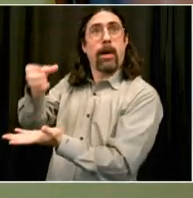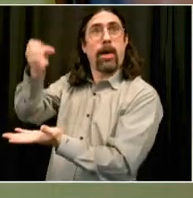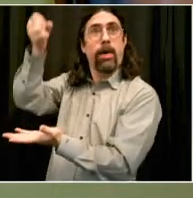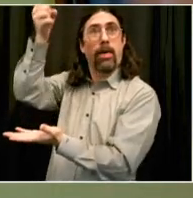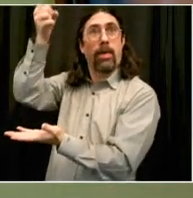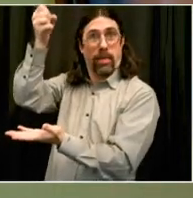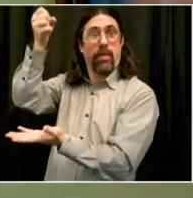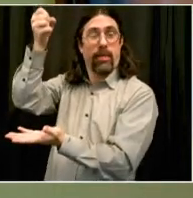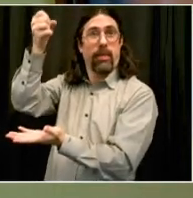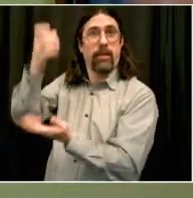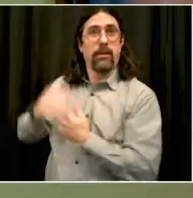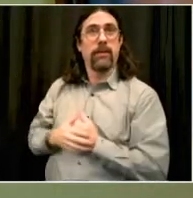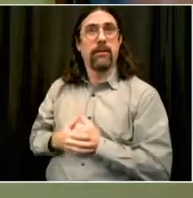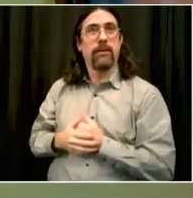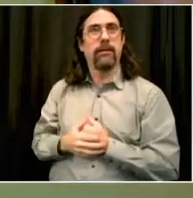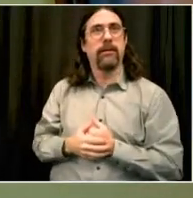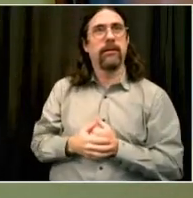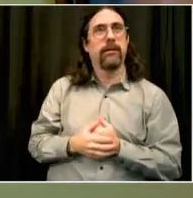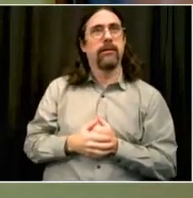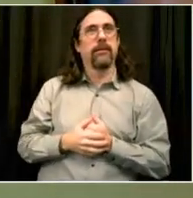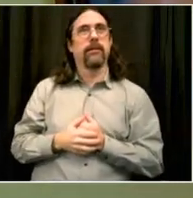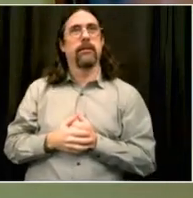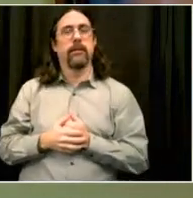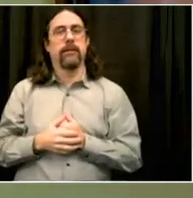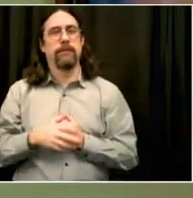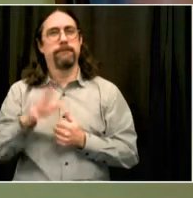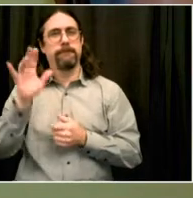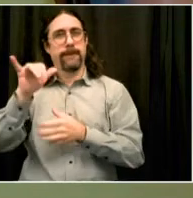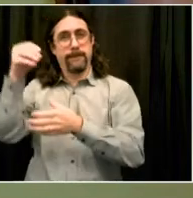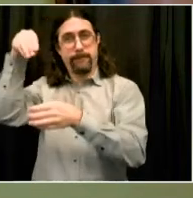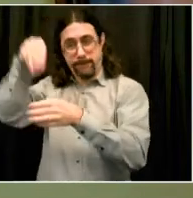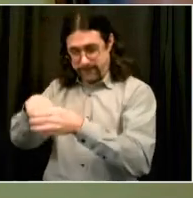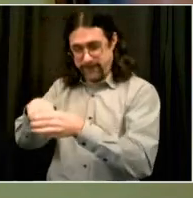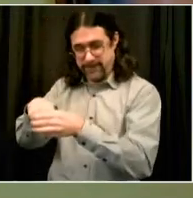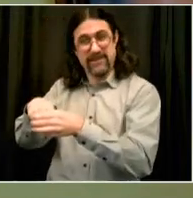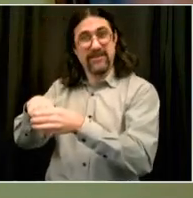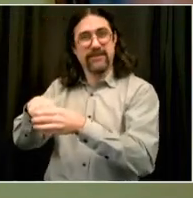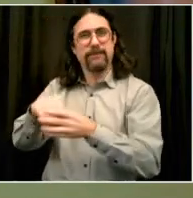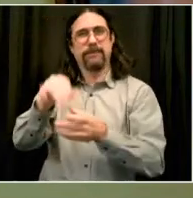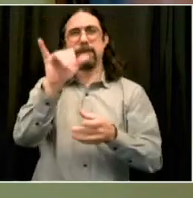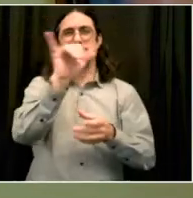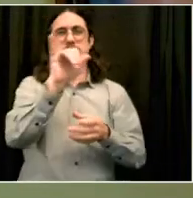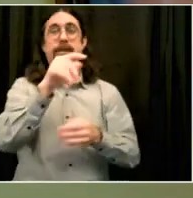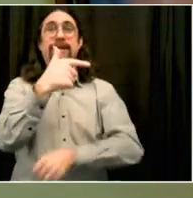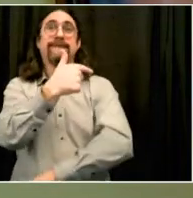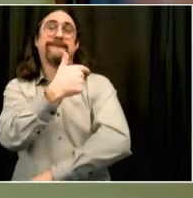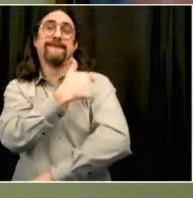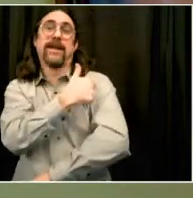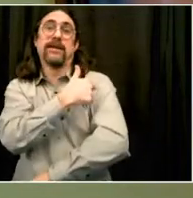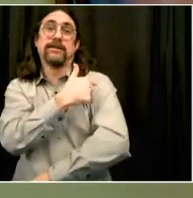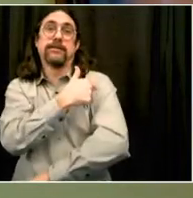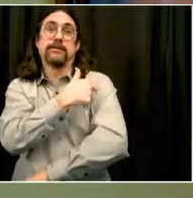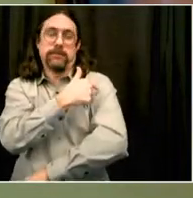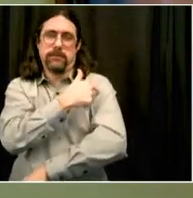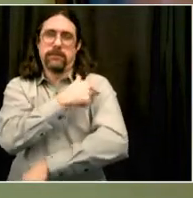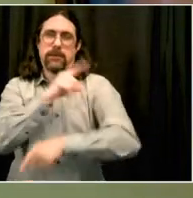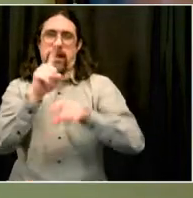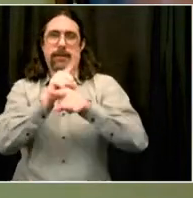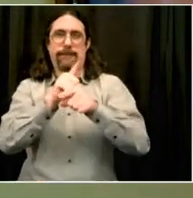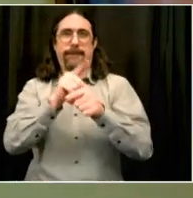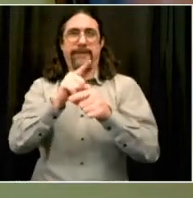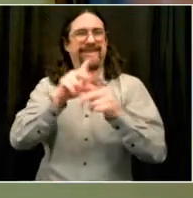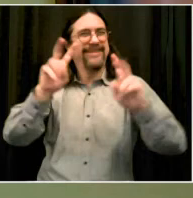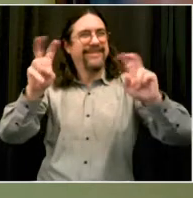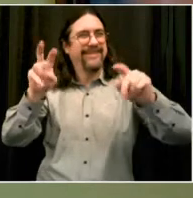message in a bottle that is dangerous in and of itself. It's really just a warning sign to your body's immune system to watch out. So the more we can help people